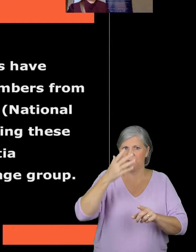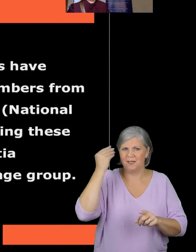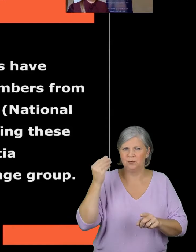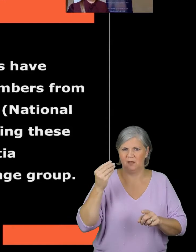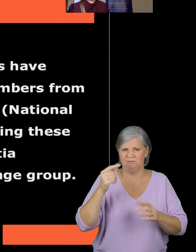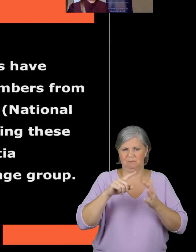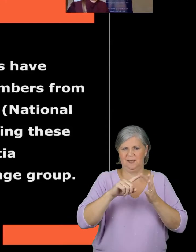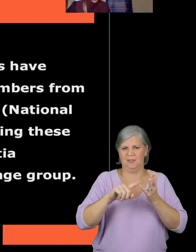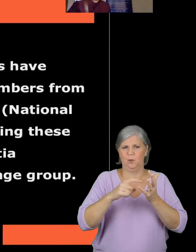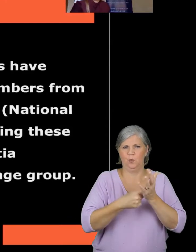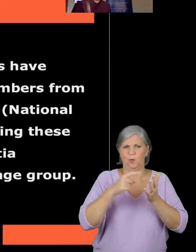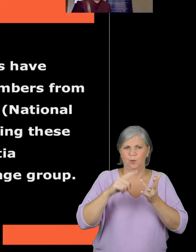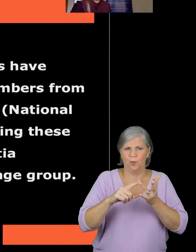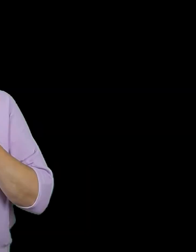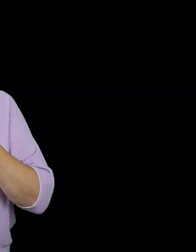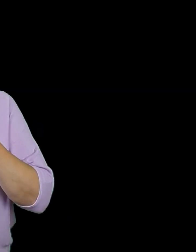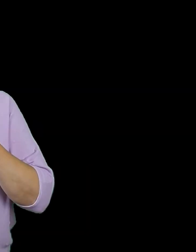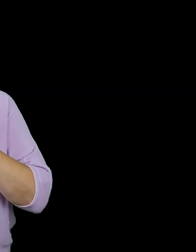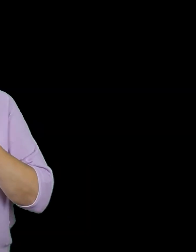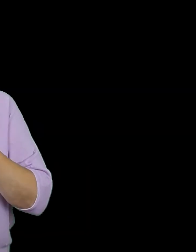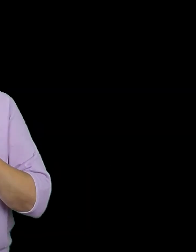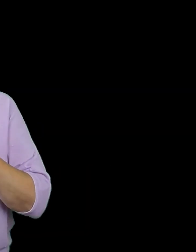for each age group.